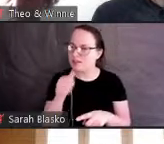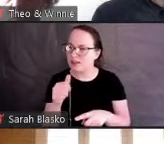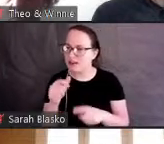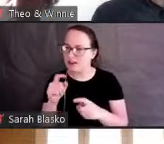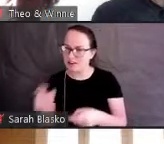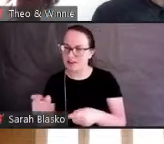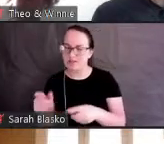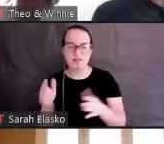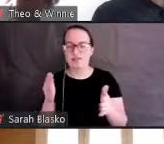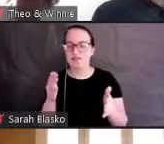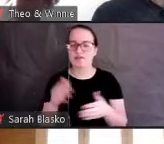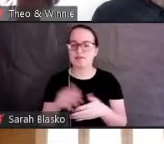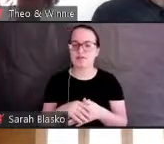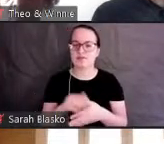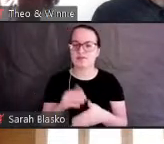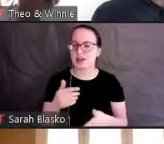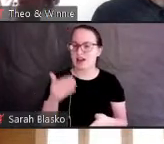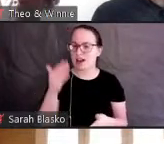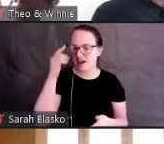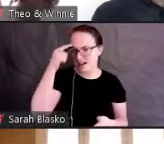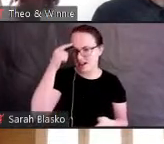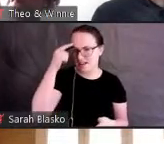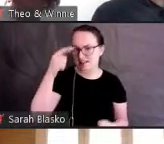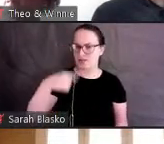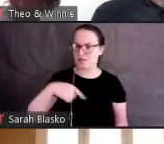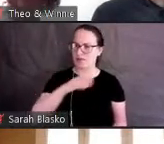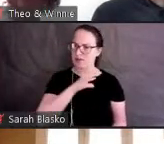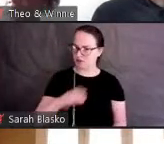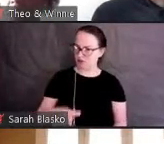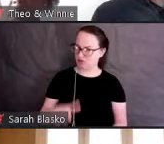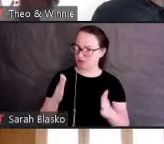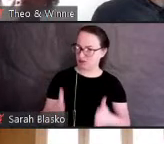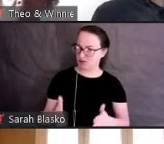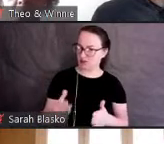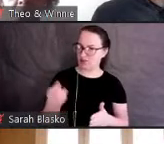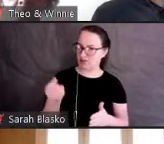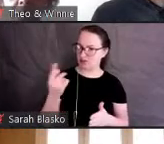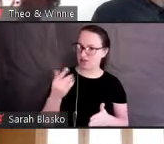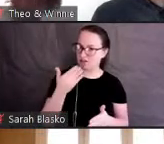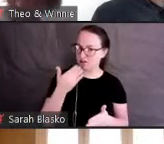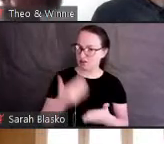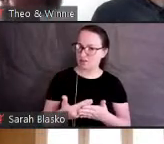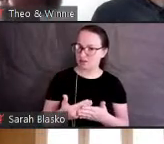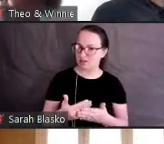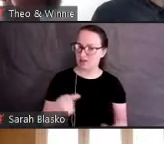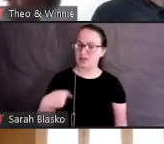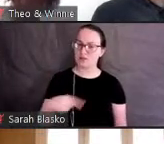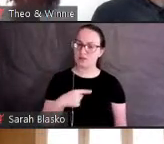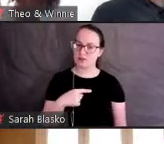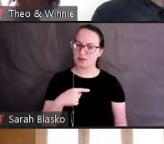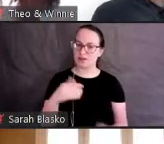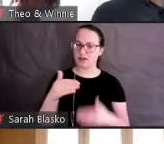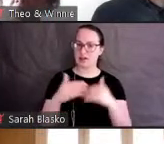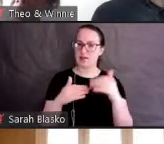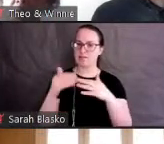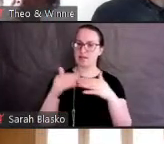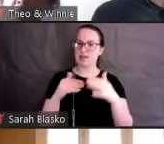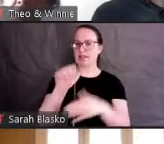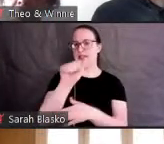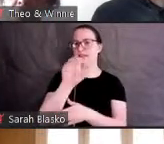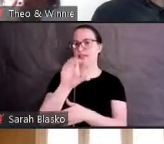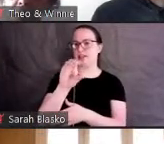are Christians, we understand this well, that we actually are building an account. We understand this, you know, I'm over 50 now, and